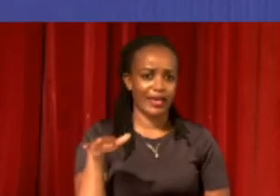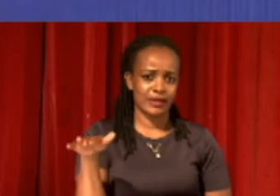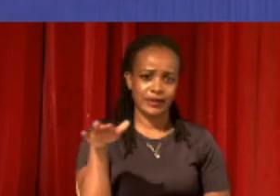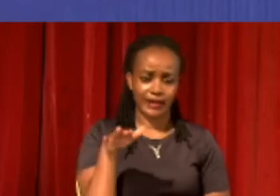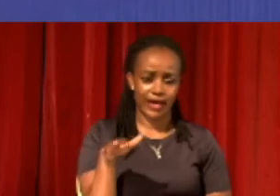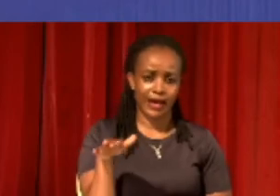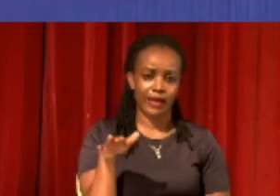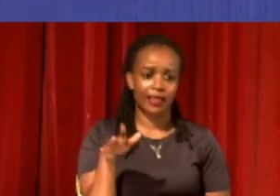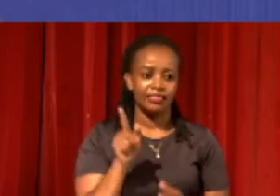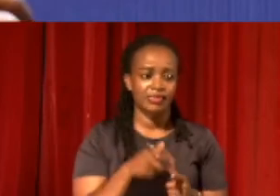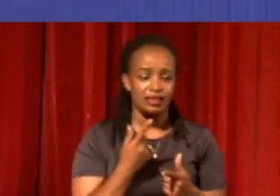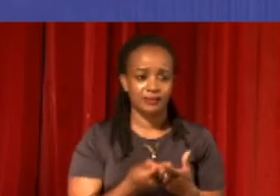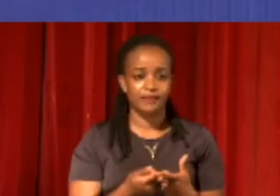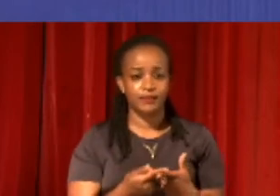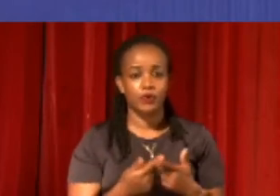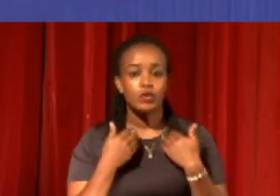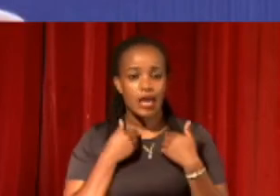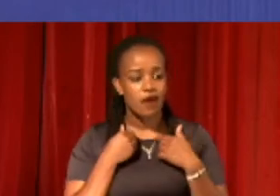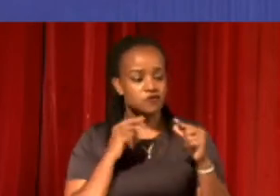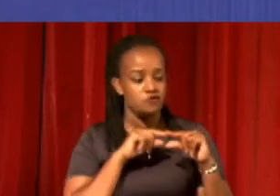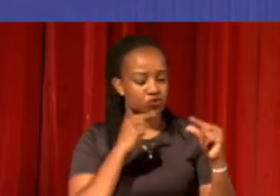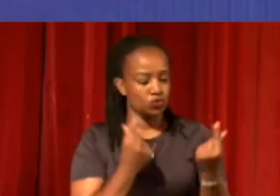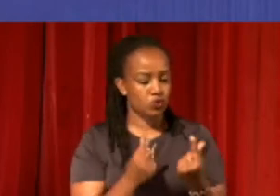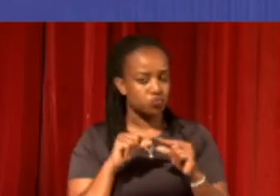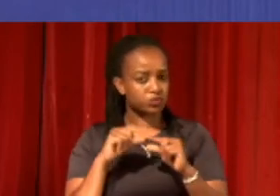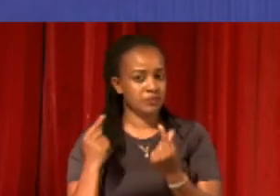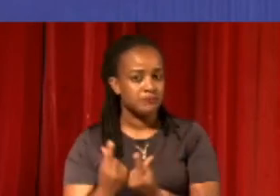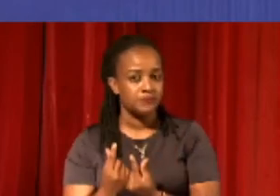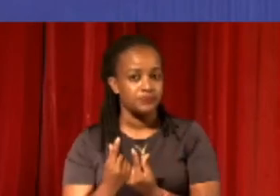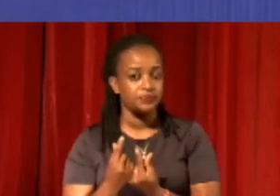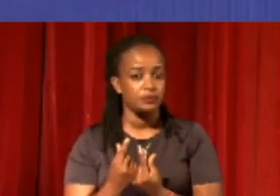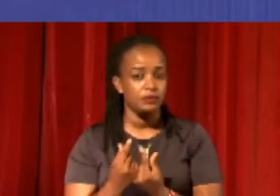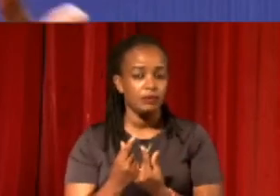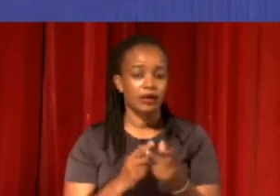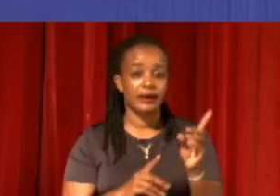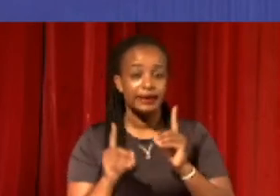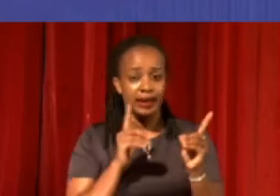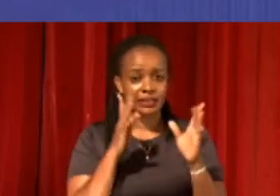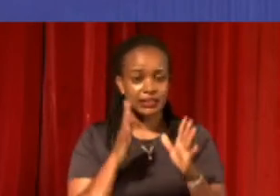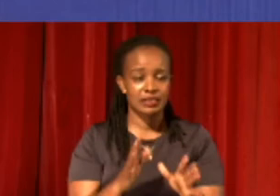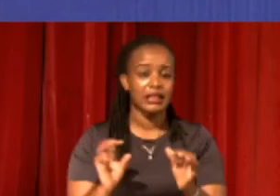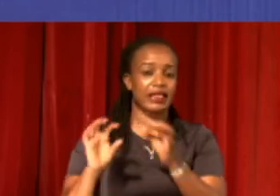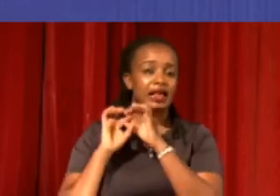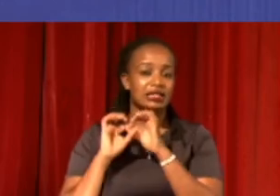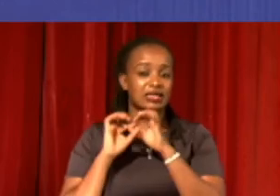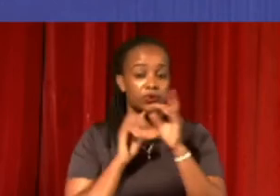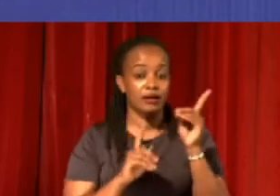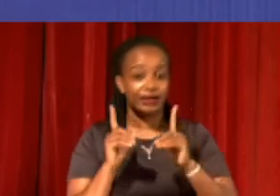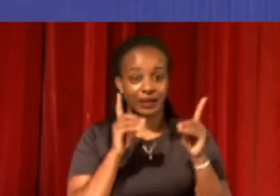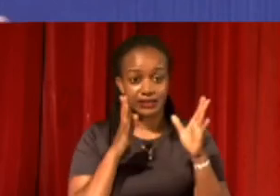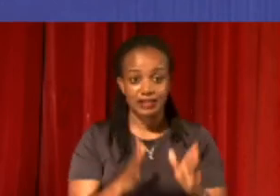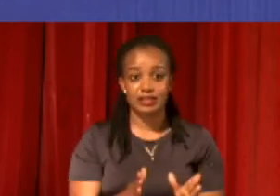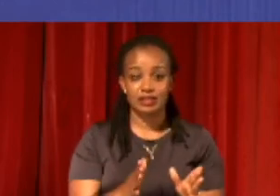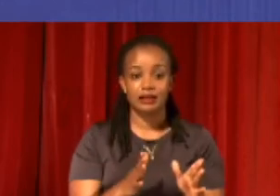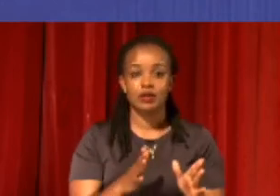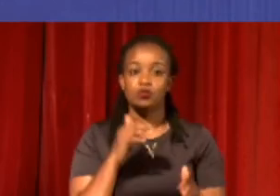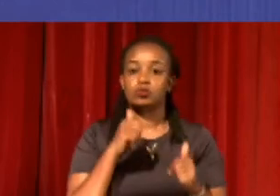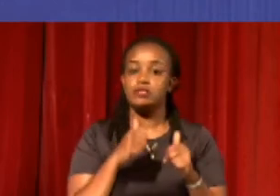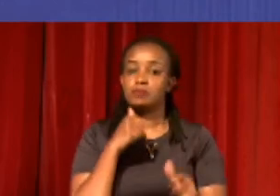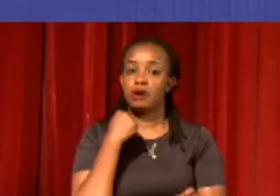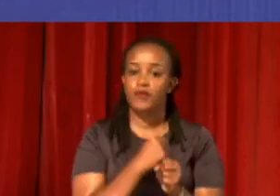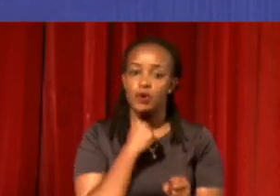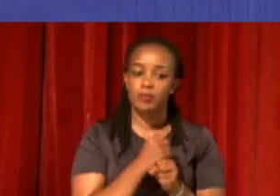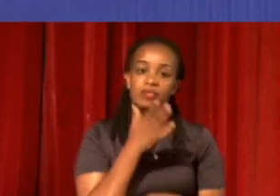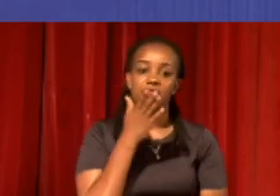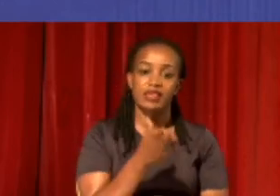almost all those hotels, mm. there are groups, yes. both contemporary dancers, cultural dancers, yes. and acrobats yes. that perform there